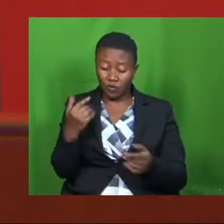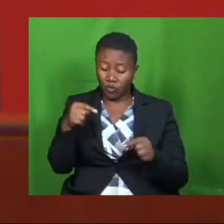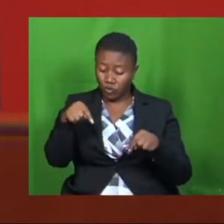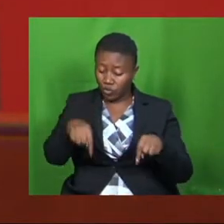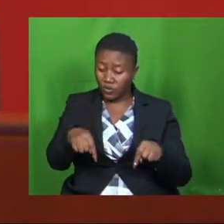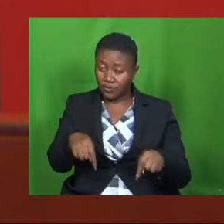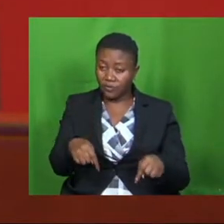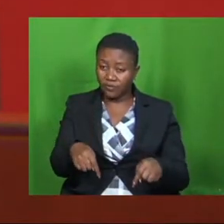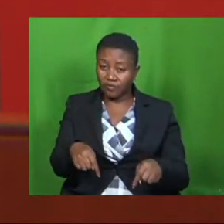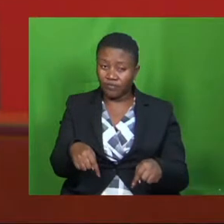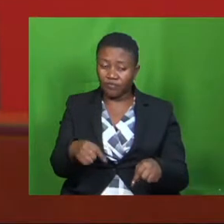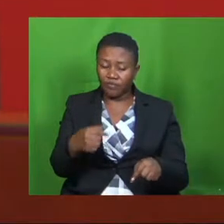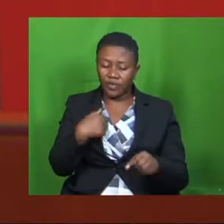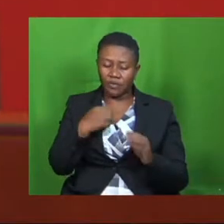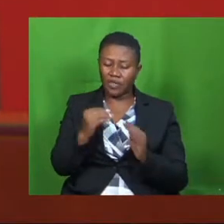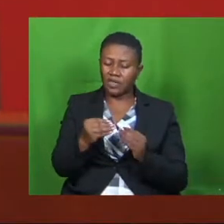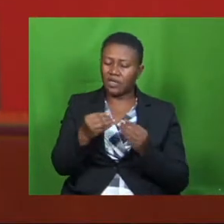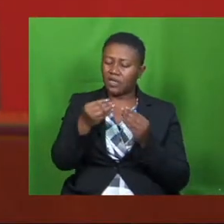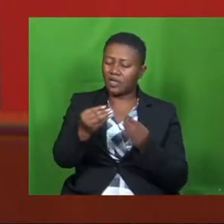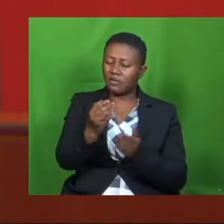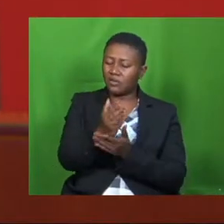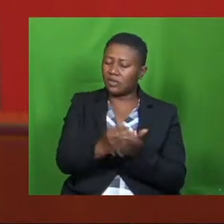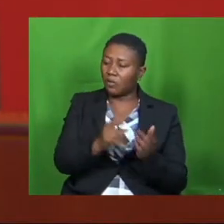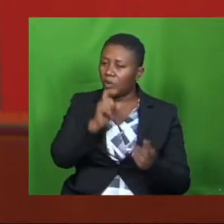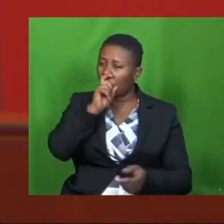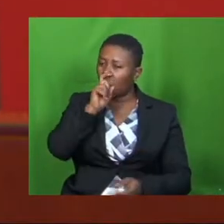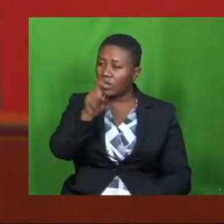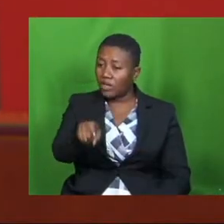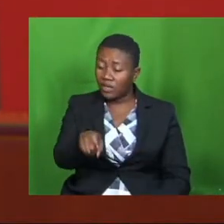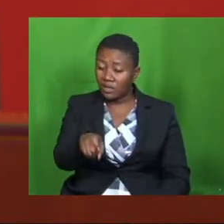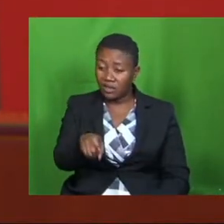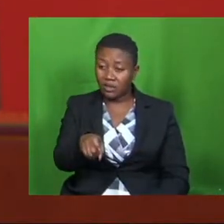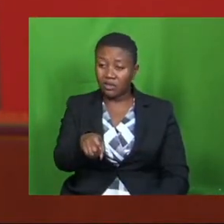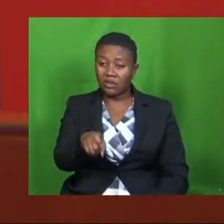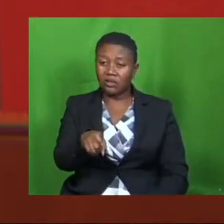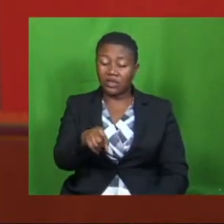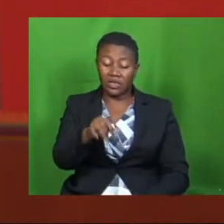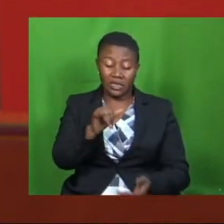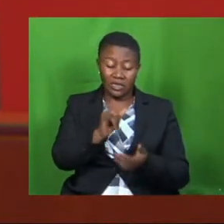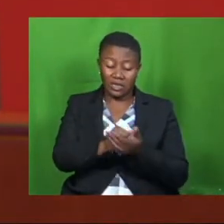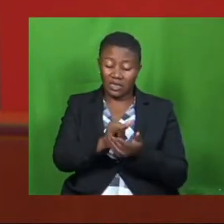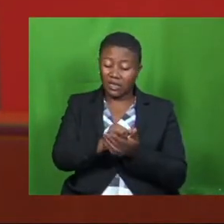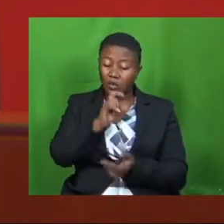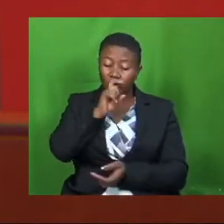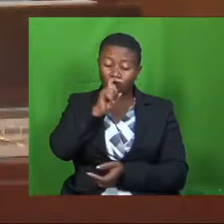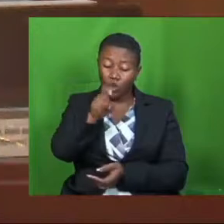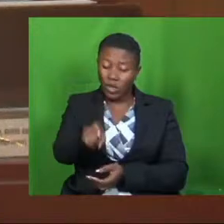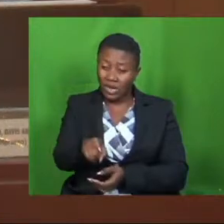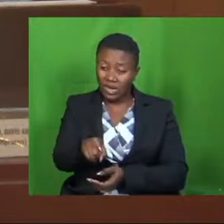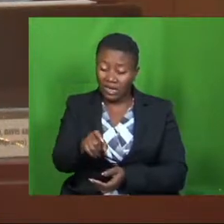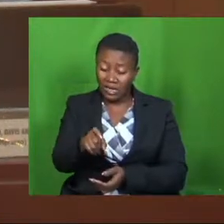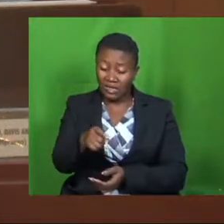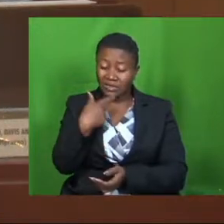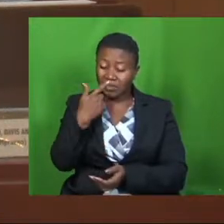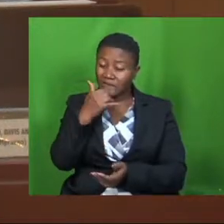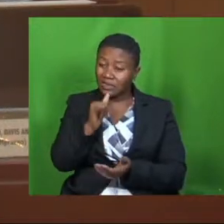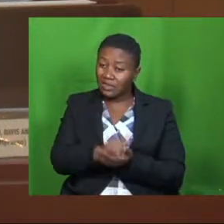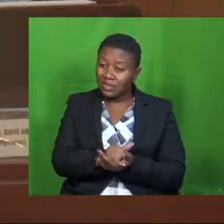the questions. And Order 61 is very clear on that. It says,